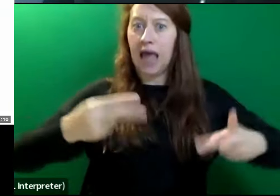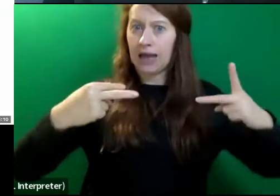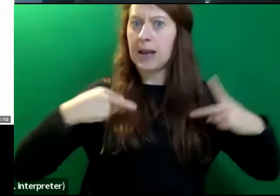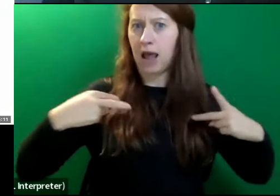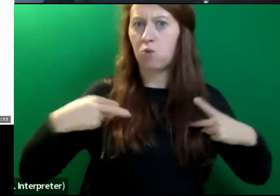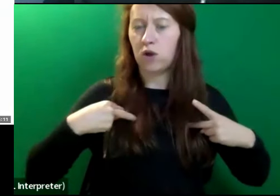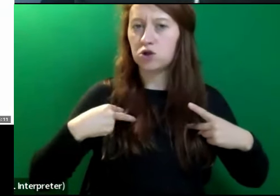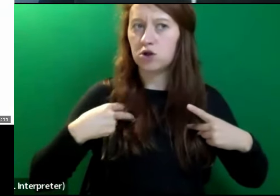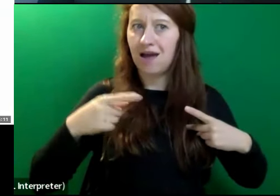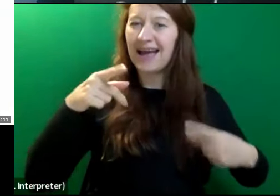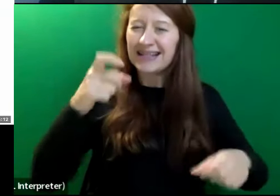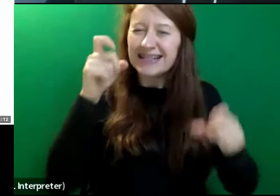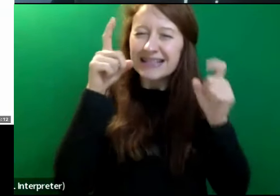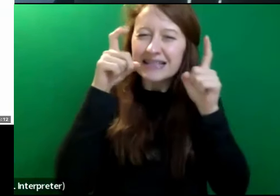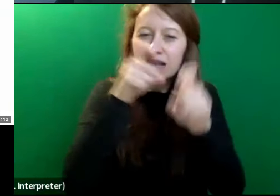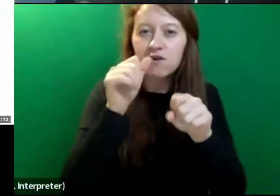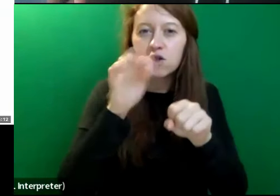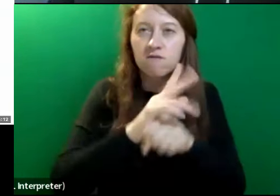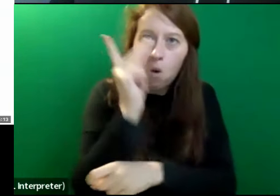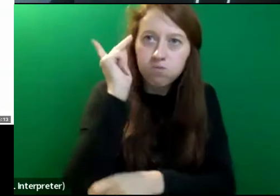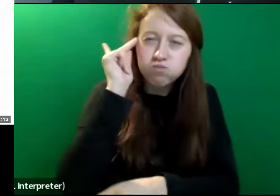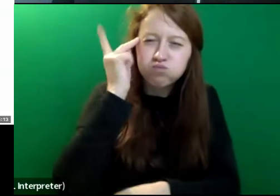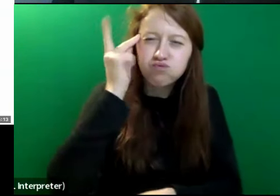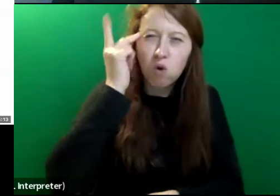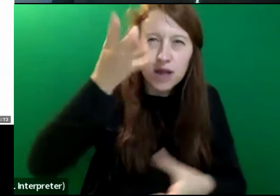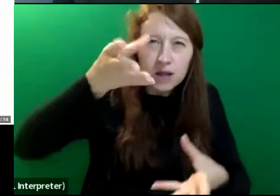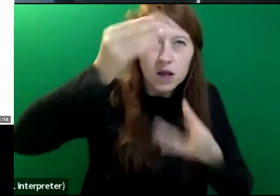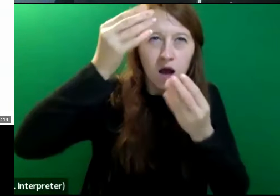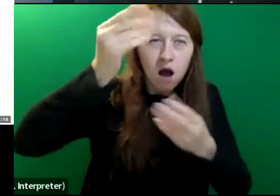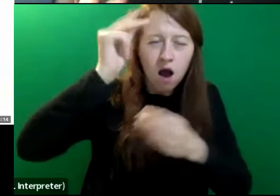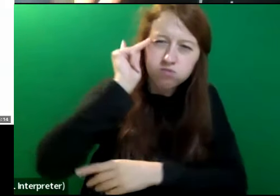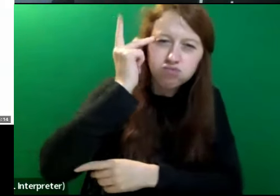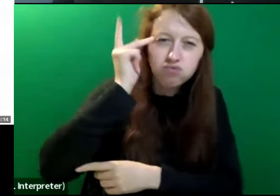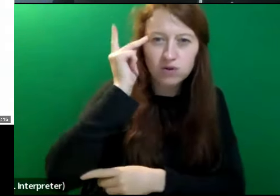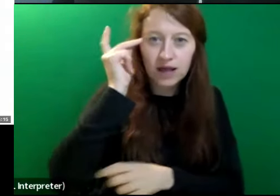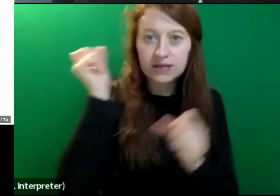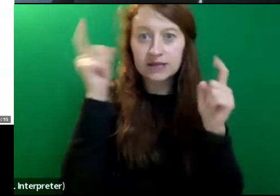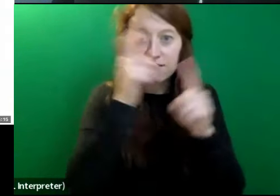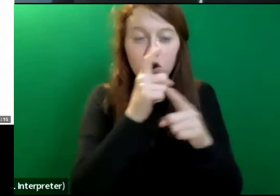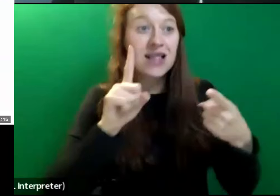process computationally, and therefore maybe I think